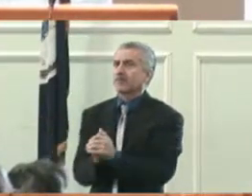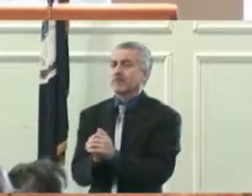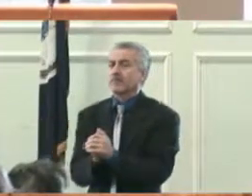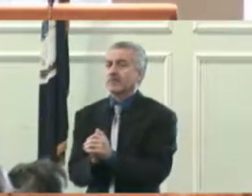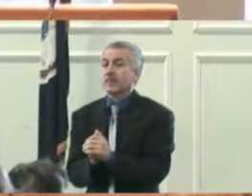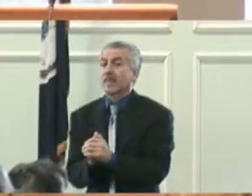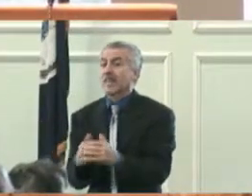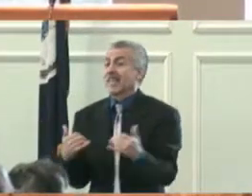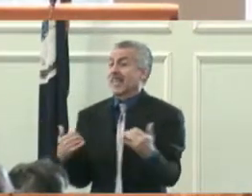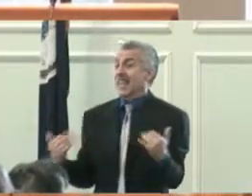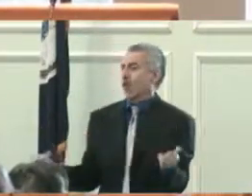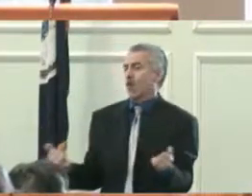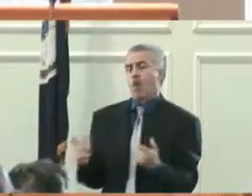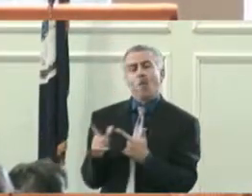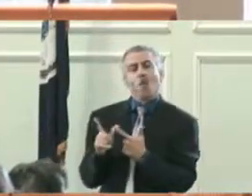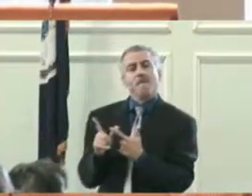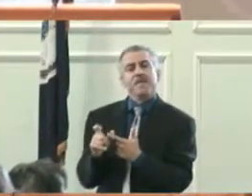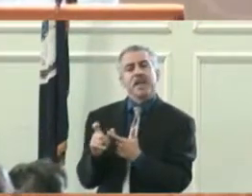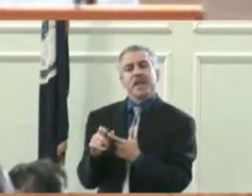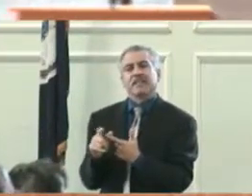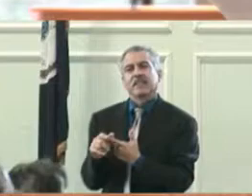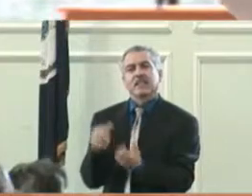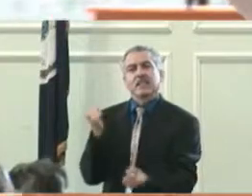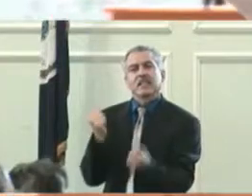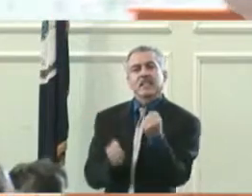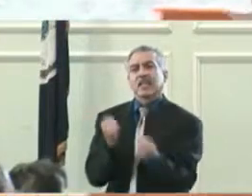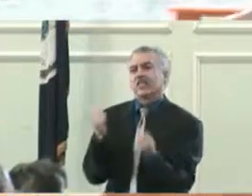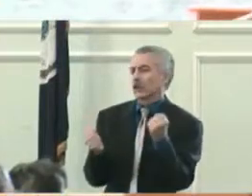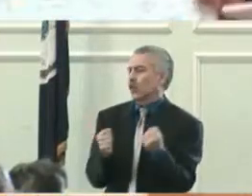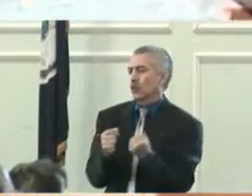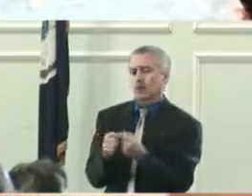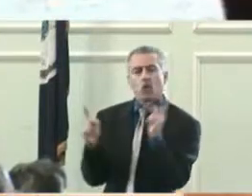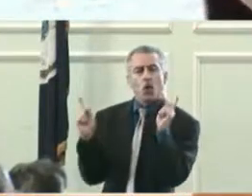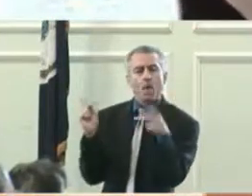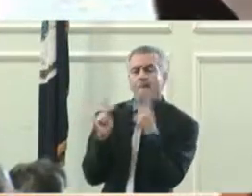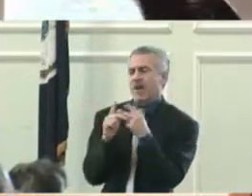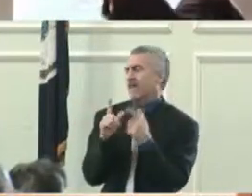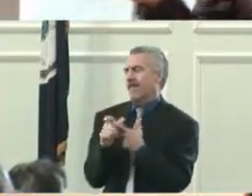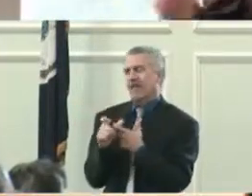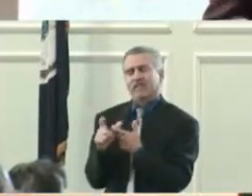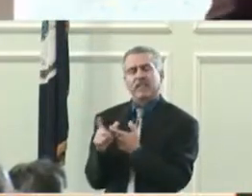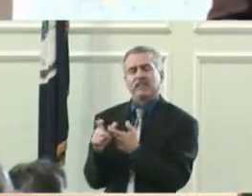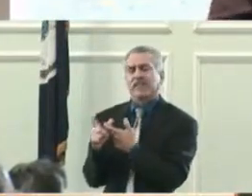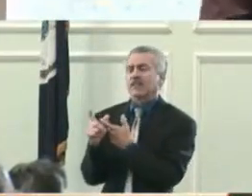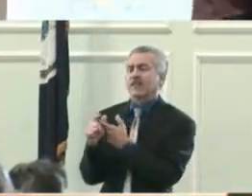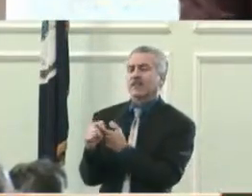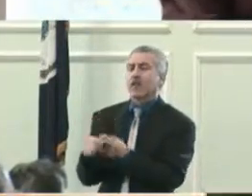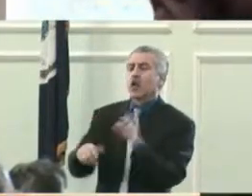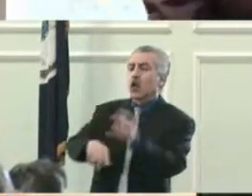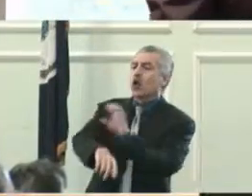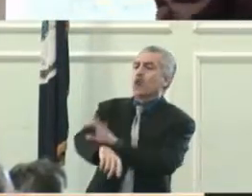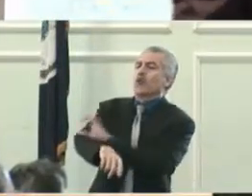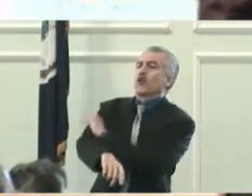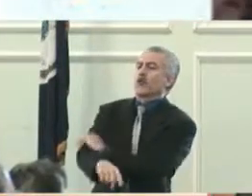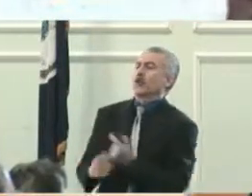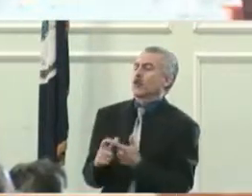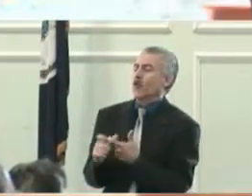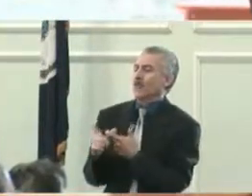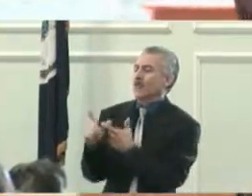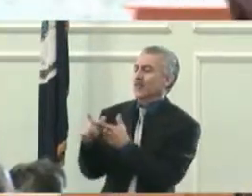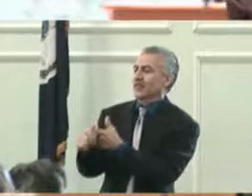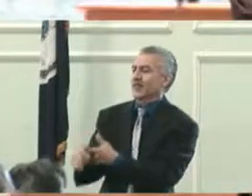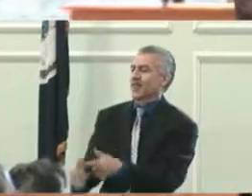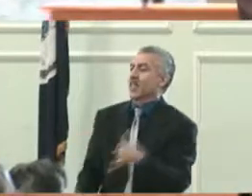fast. Now, cars are made to go faster and faster. Computers are made to go faster and faster. Phones are made like computers.